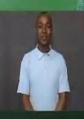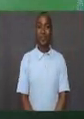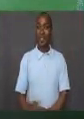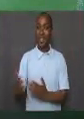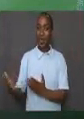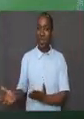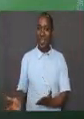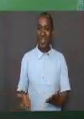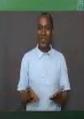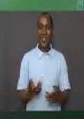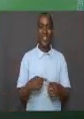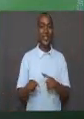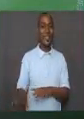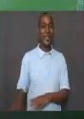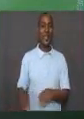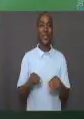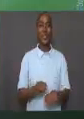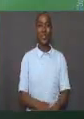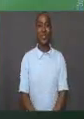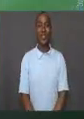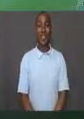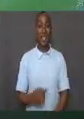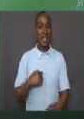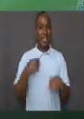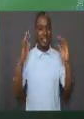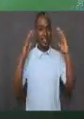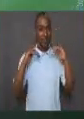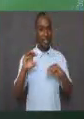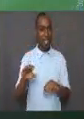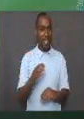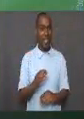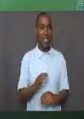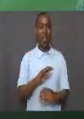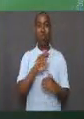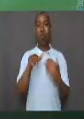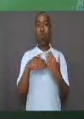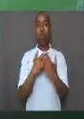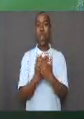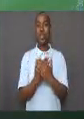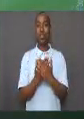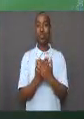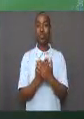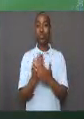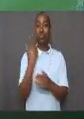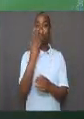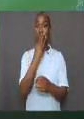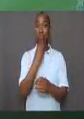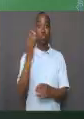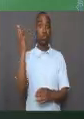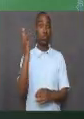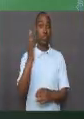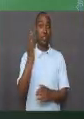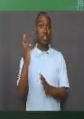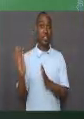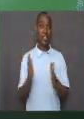Welcome back, students. I hope you are off to a good start with your